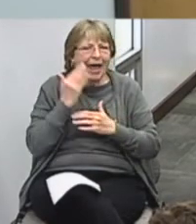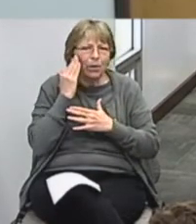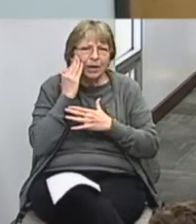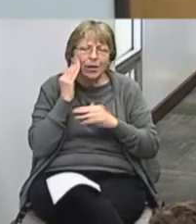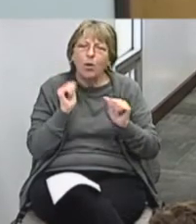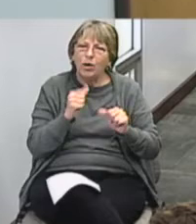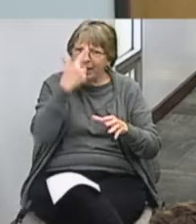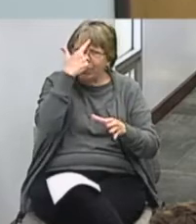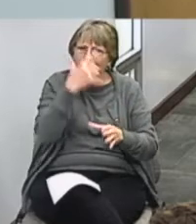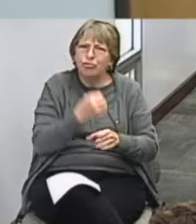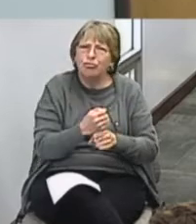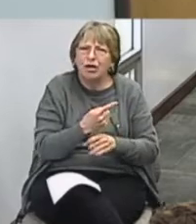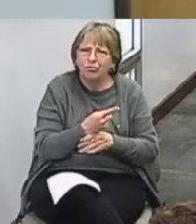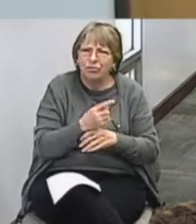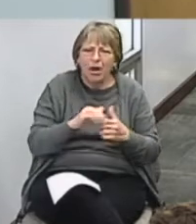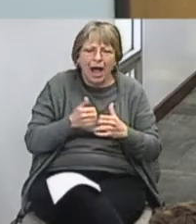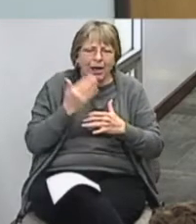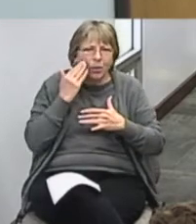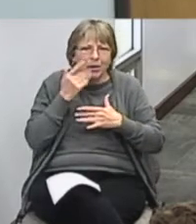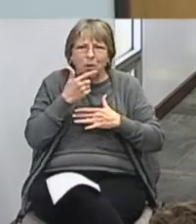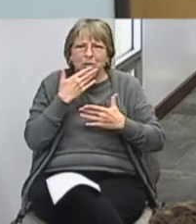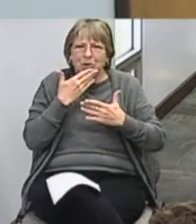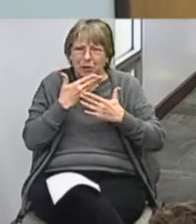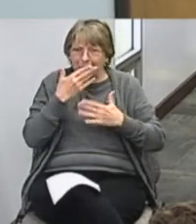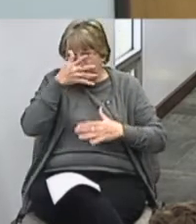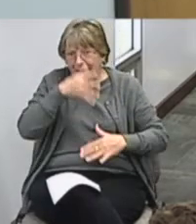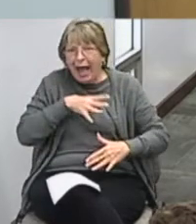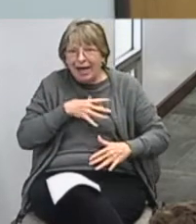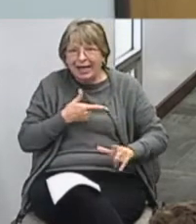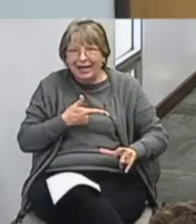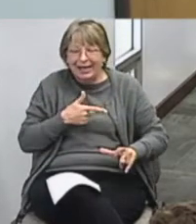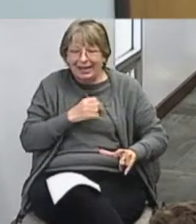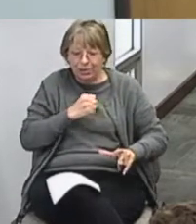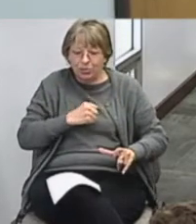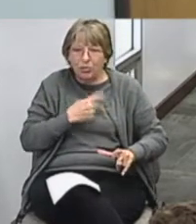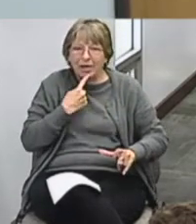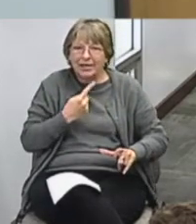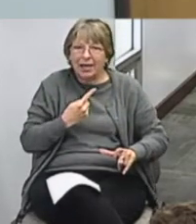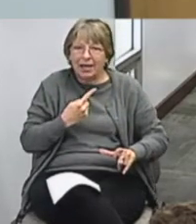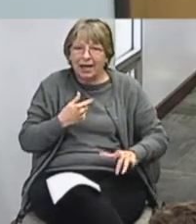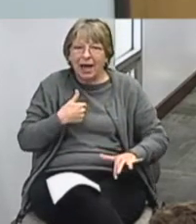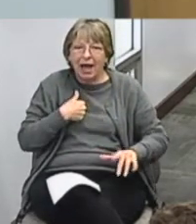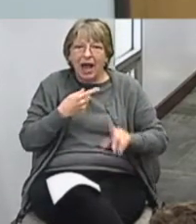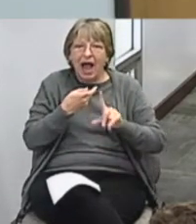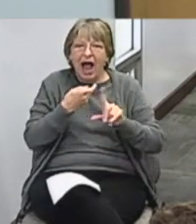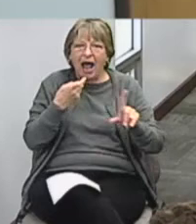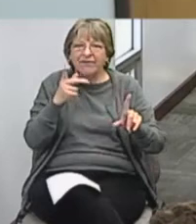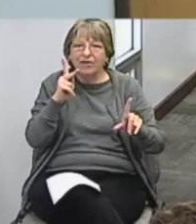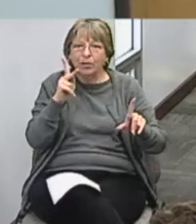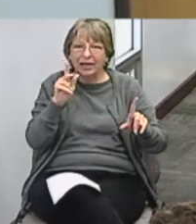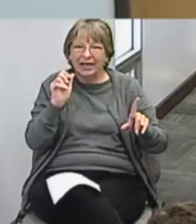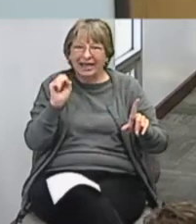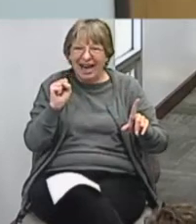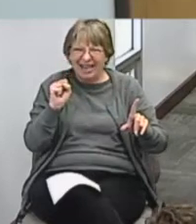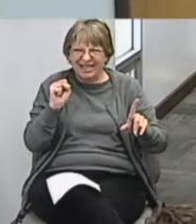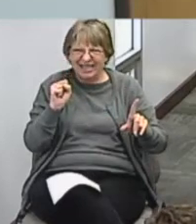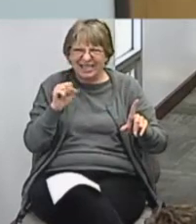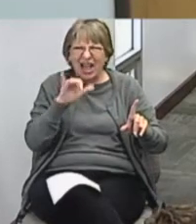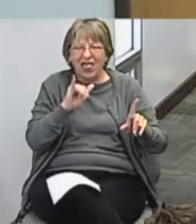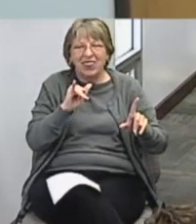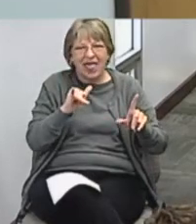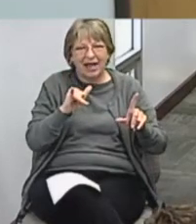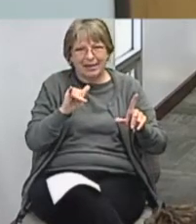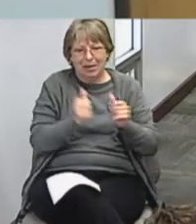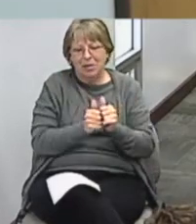trust you, you know, and how do we know you're a good guy and all that kind of stuff? And Superman says, I'm from Kansas. It's about as American as it